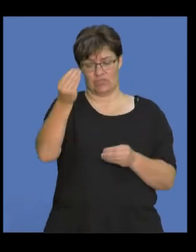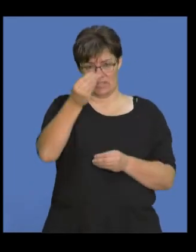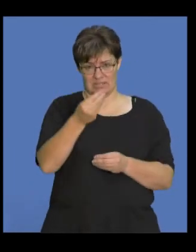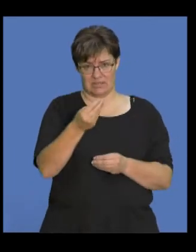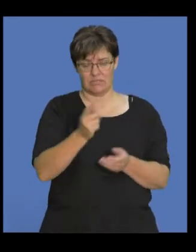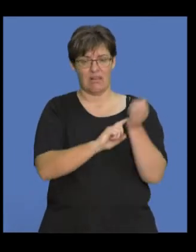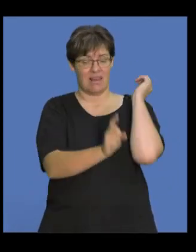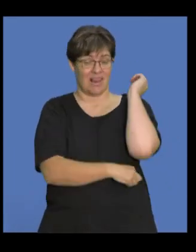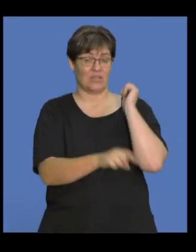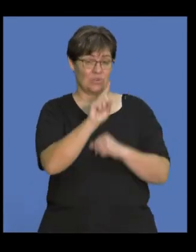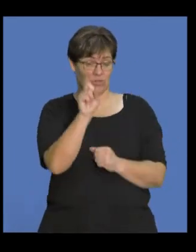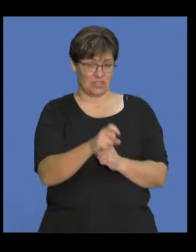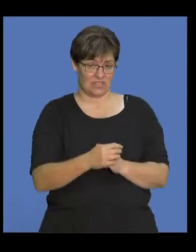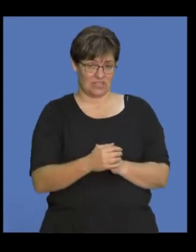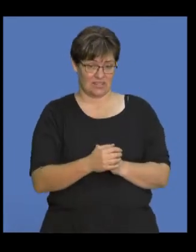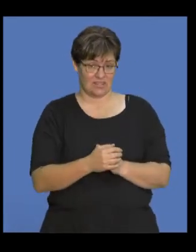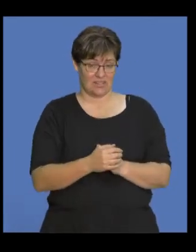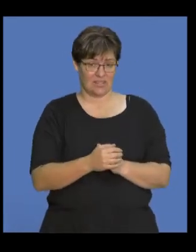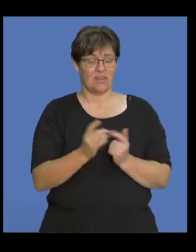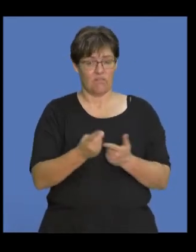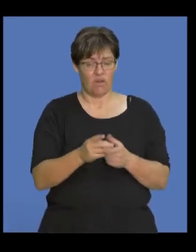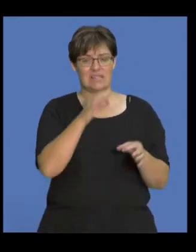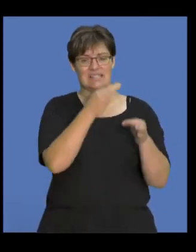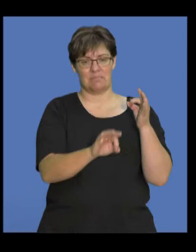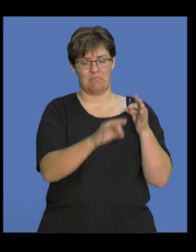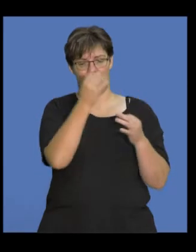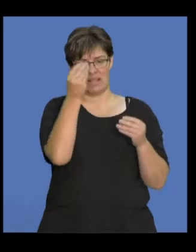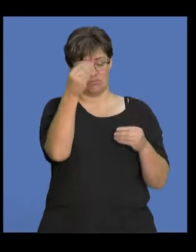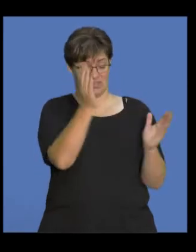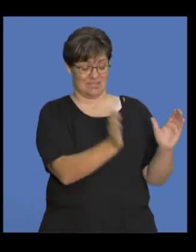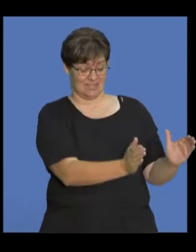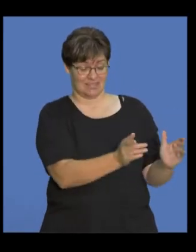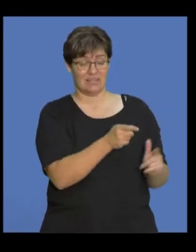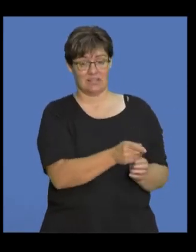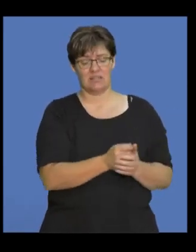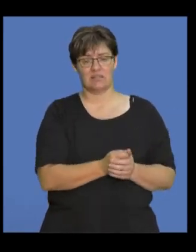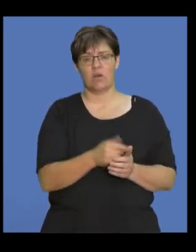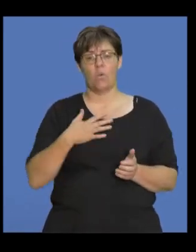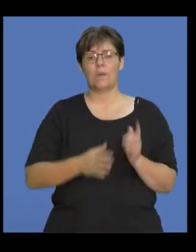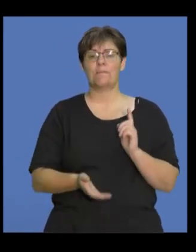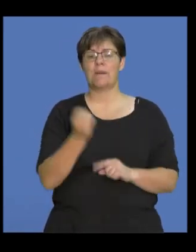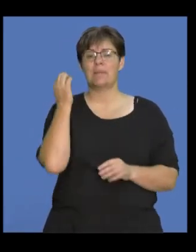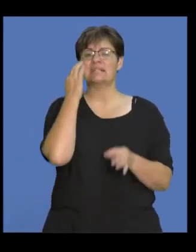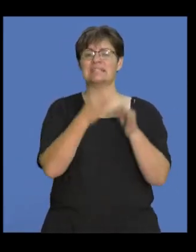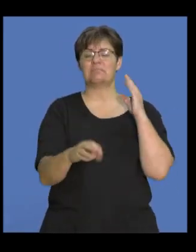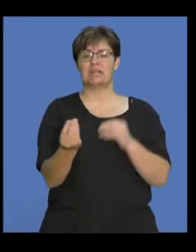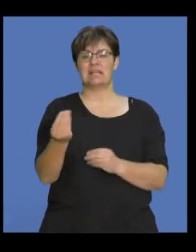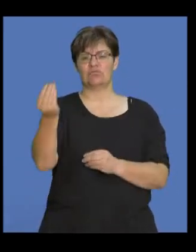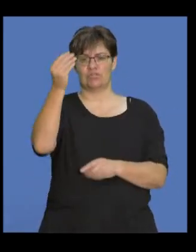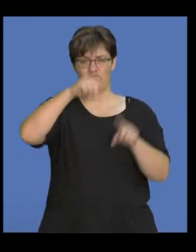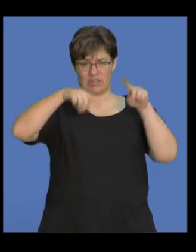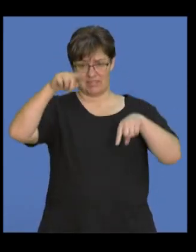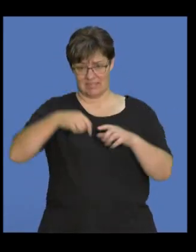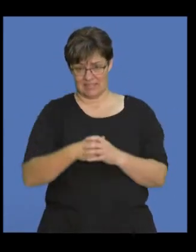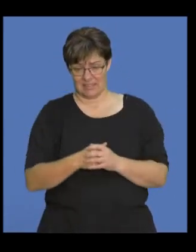question that we are doing under simple interest for now. I want us to find the simple interest rate that